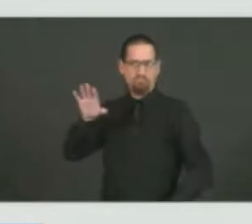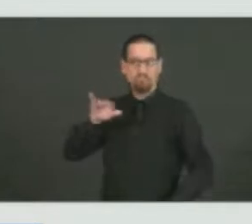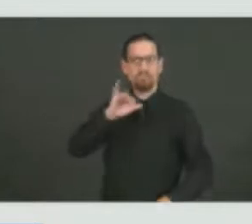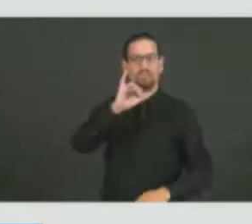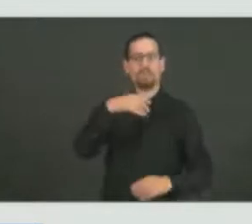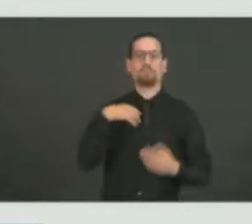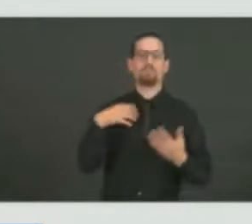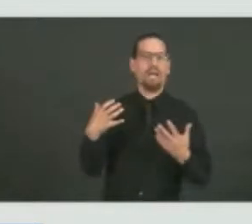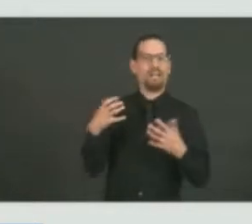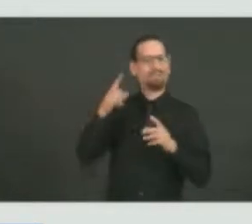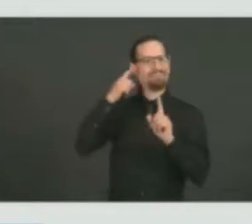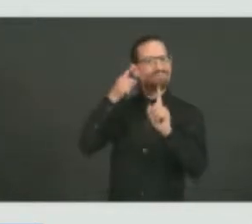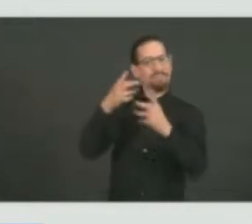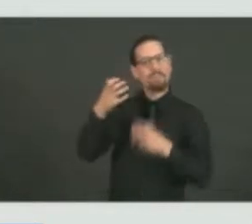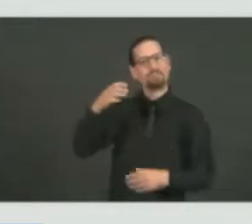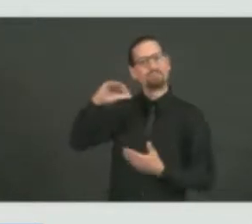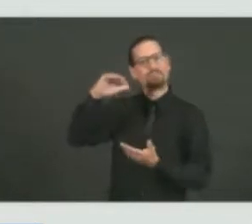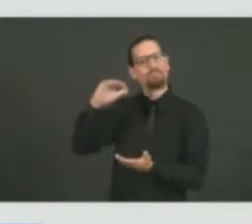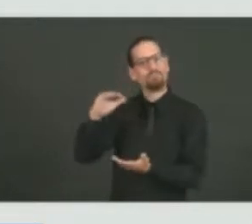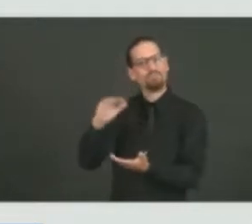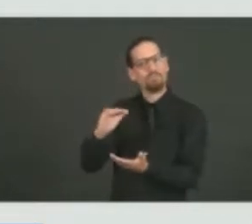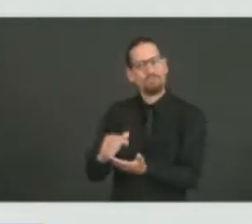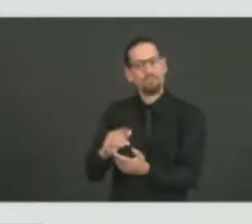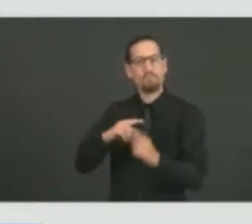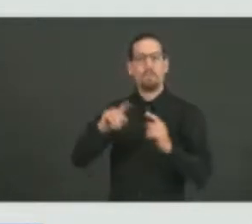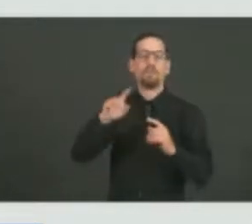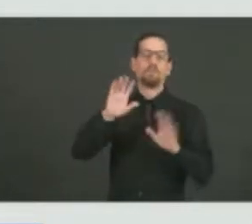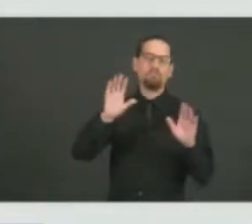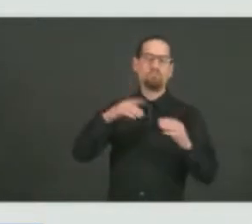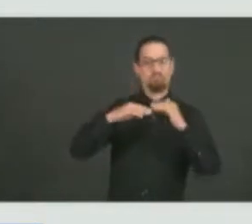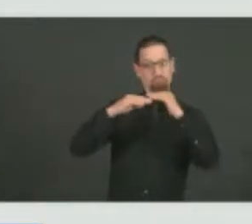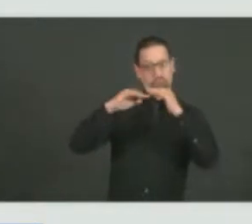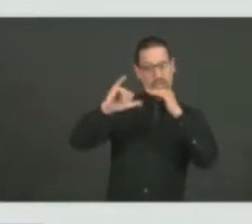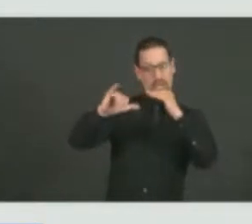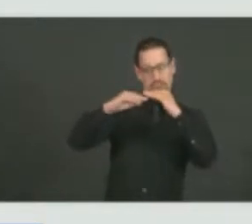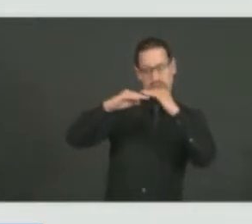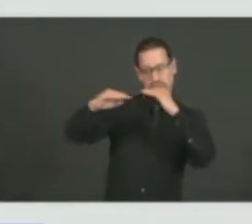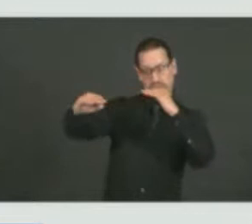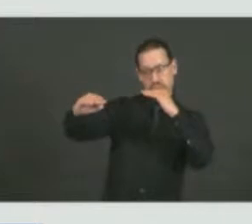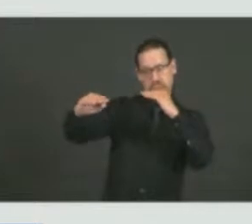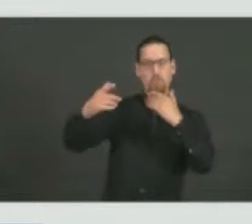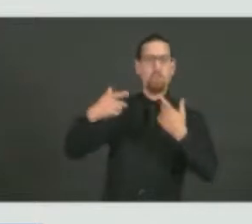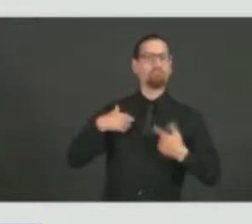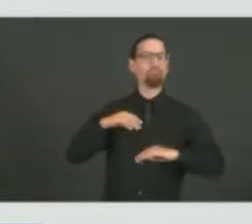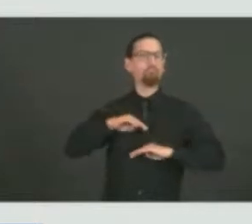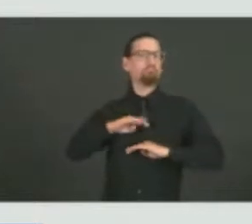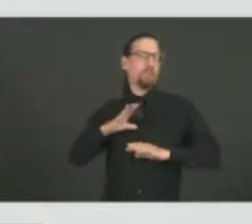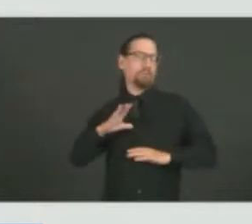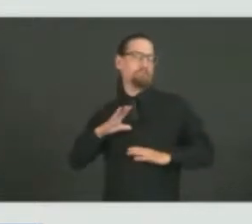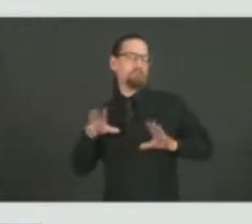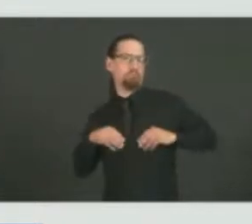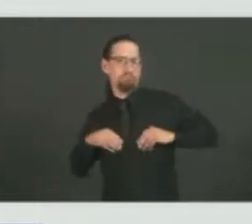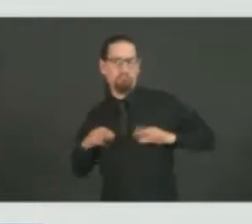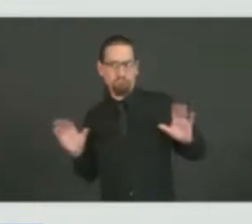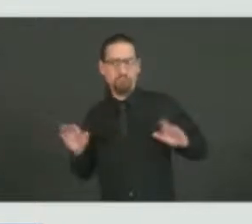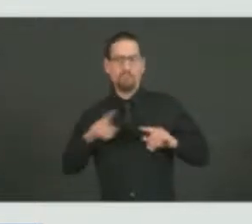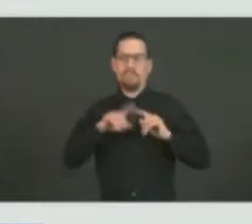a plateau is great, is good, it's good news, and certainly we're not anywhere close to